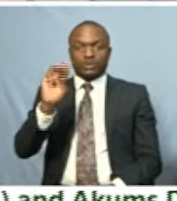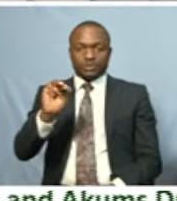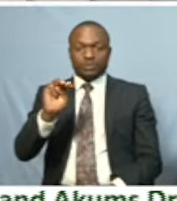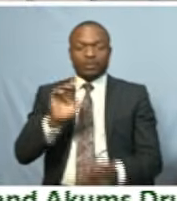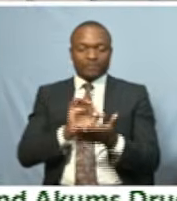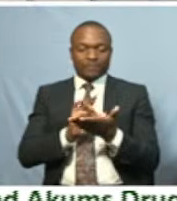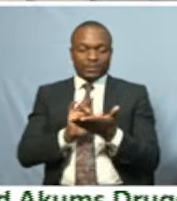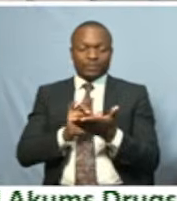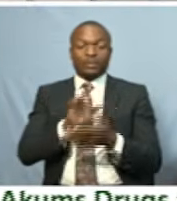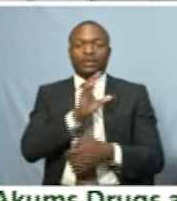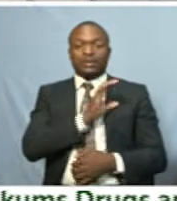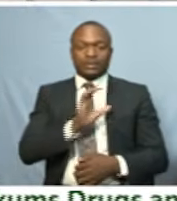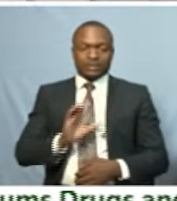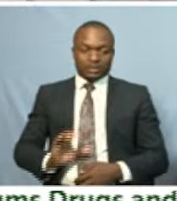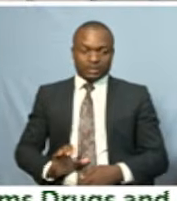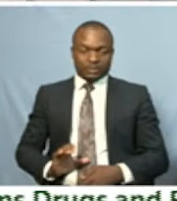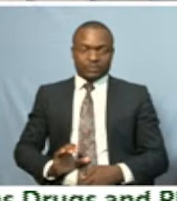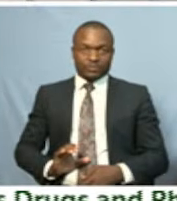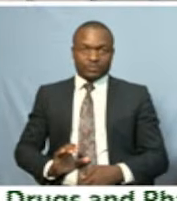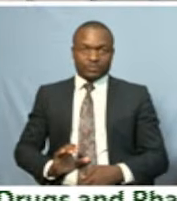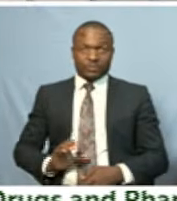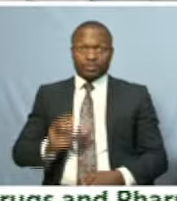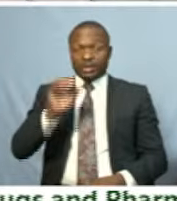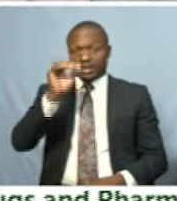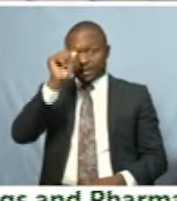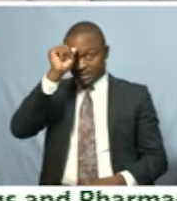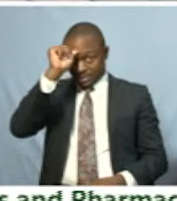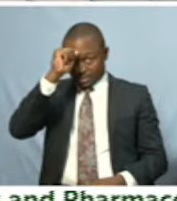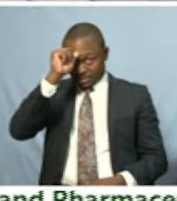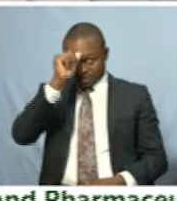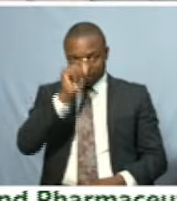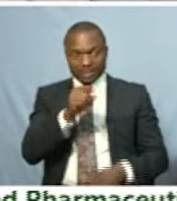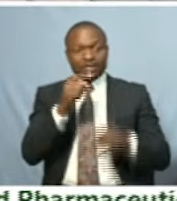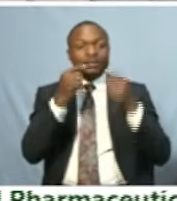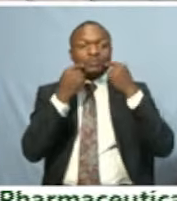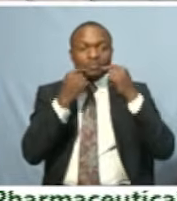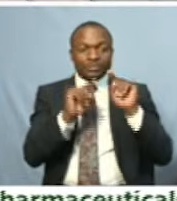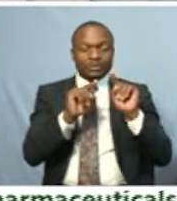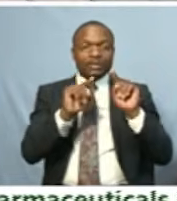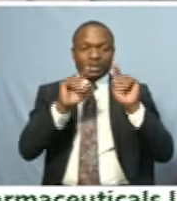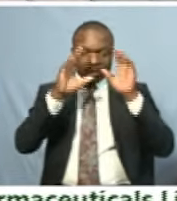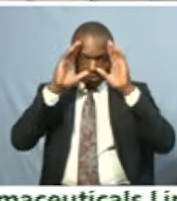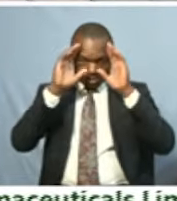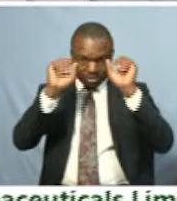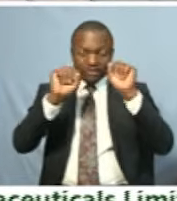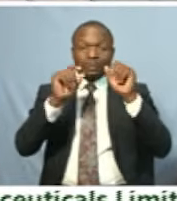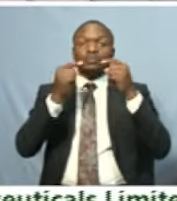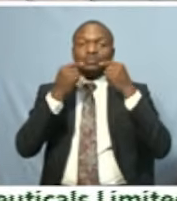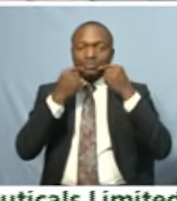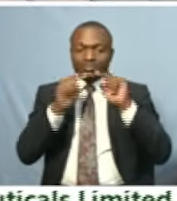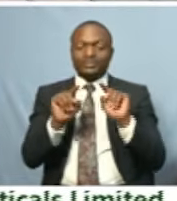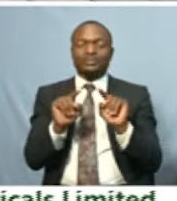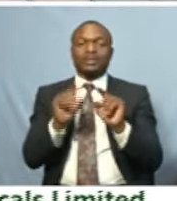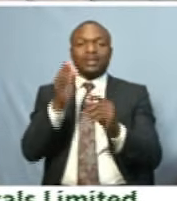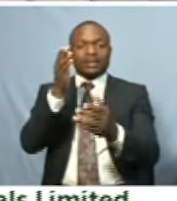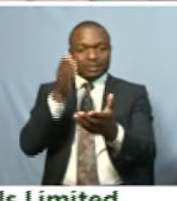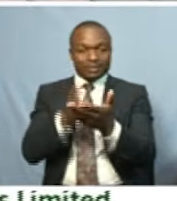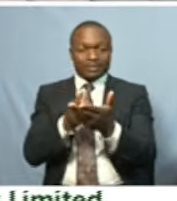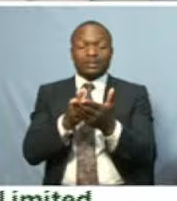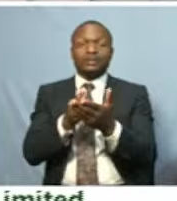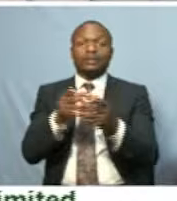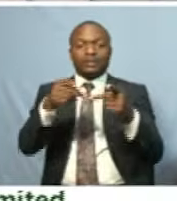company, from India. In that announcement, the President did announce to the nation that this particular